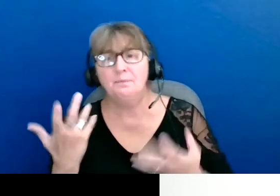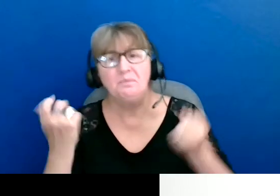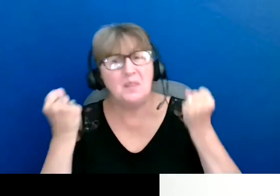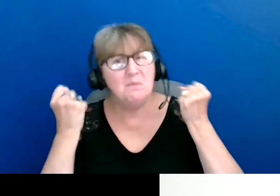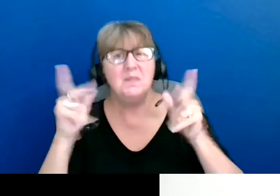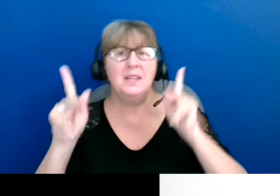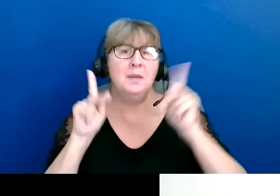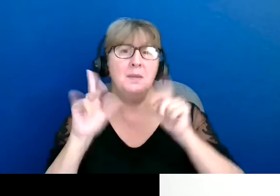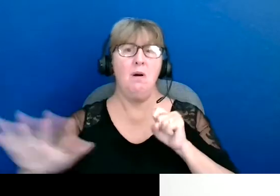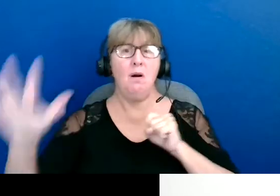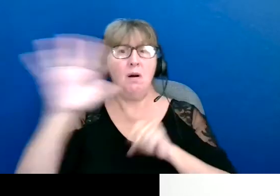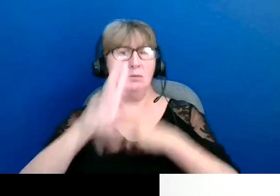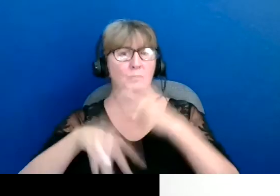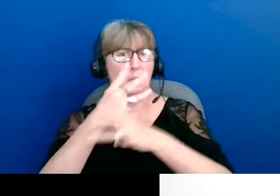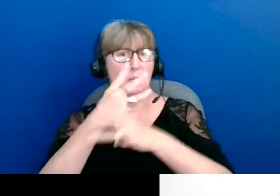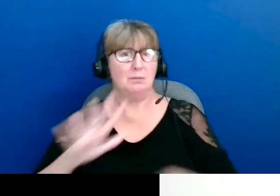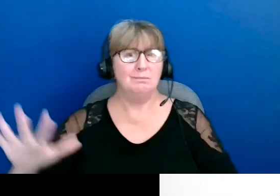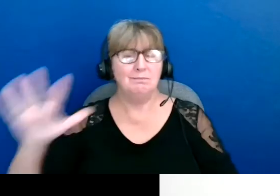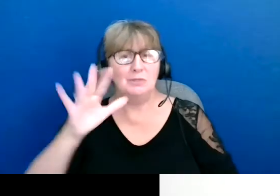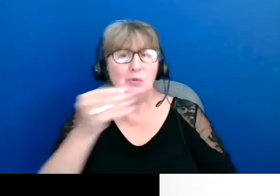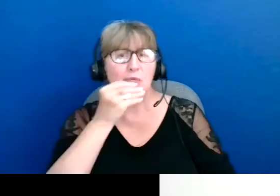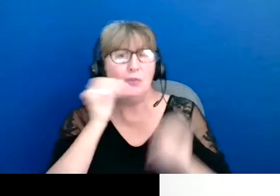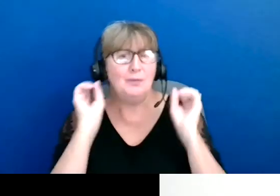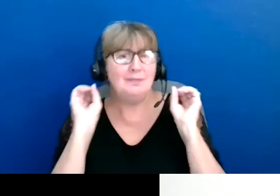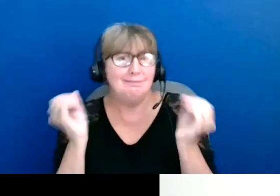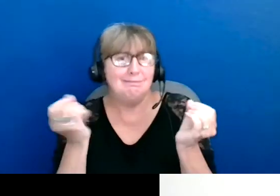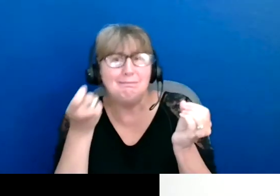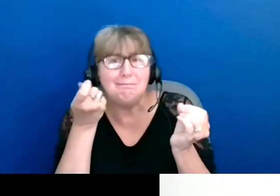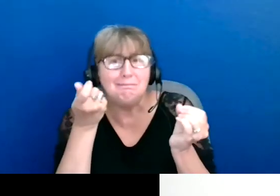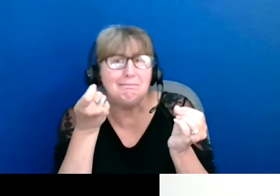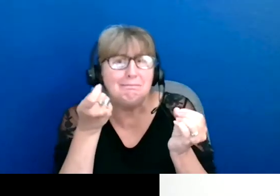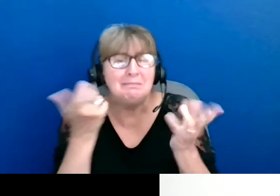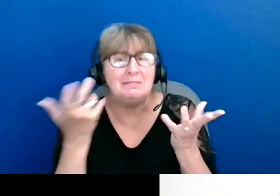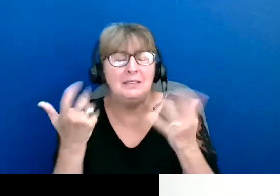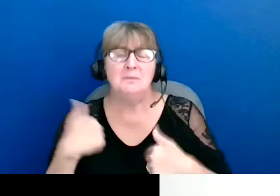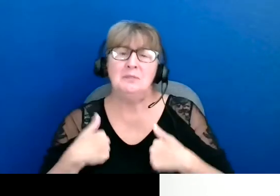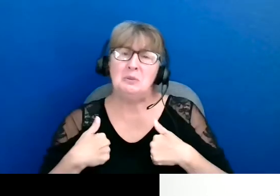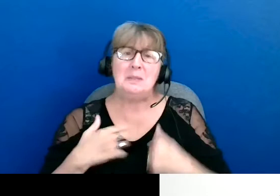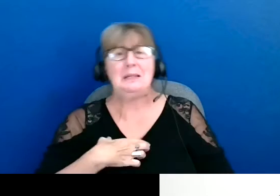people around the world who struggle for food. Who was I to complain?